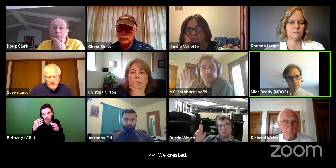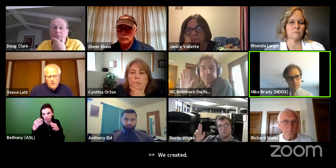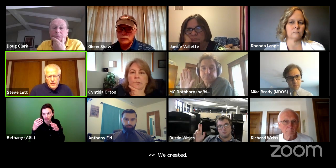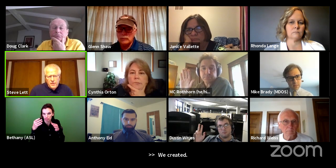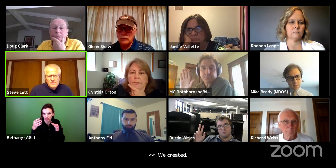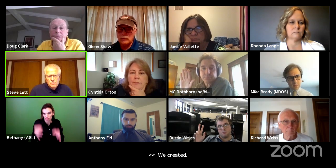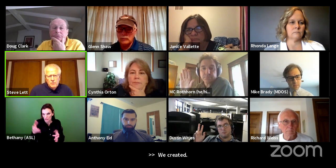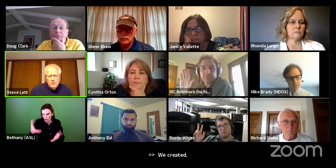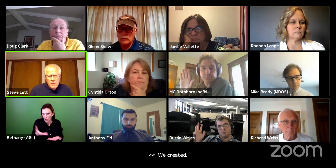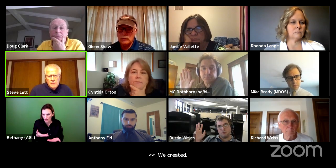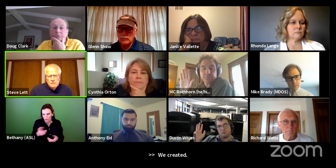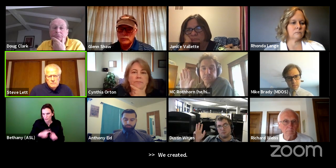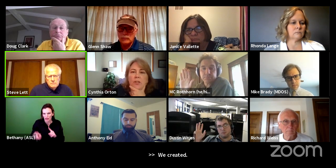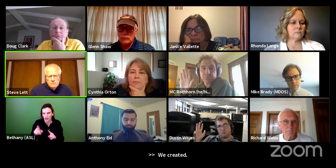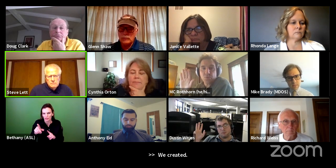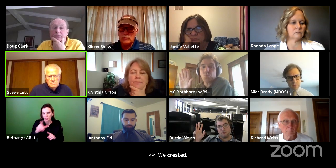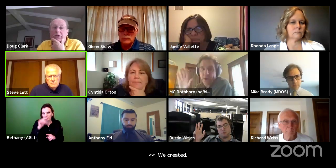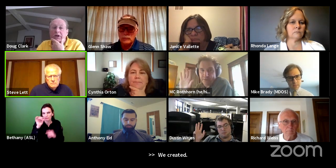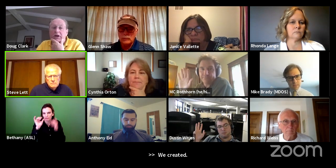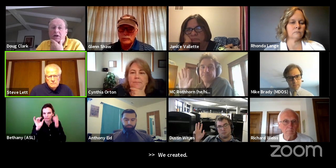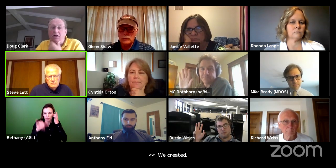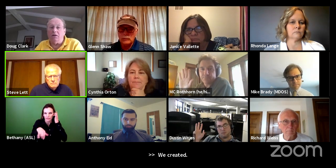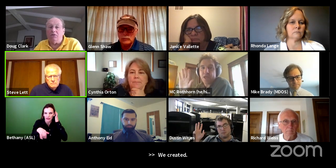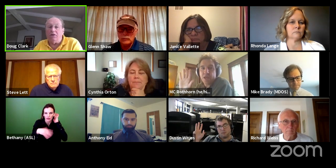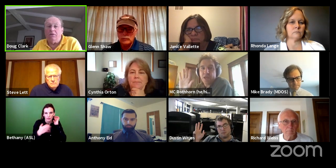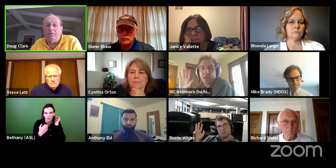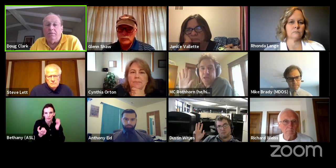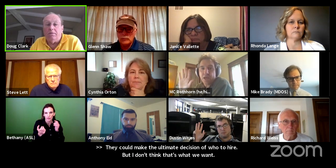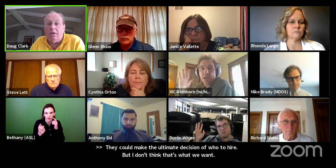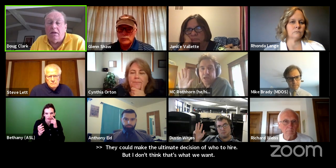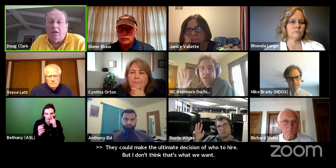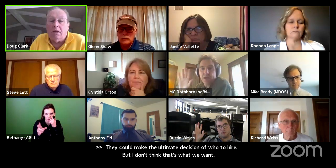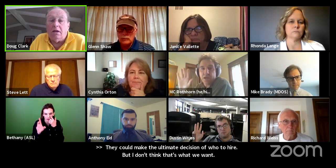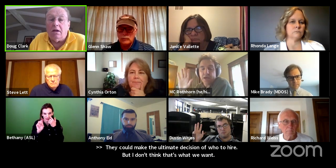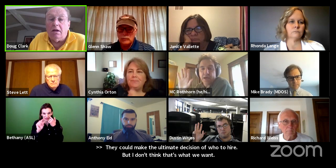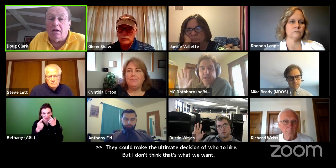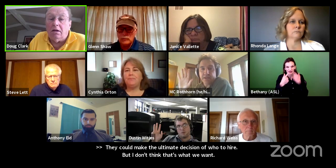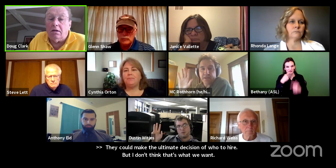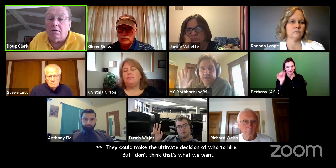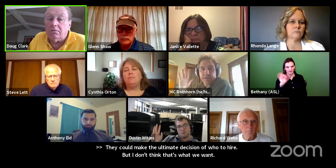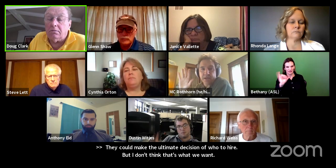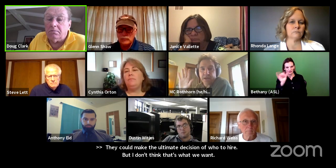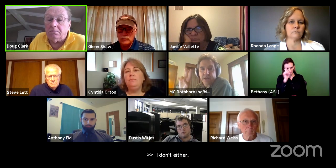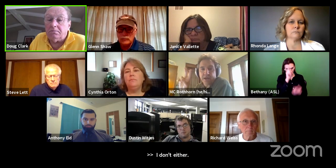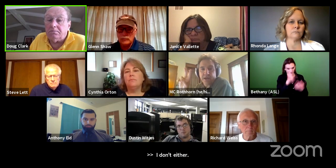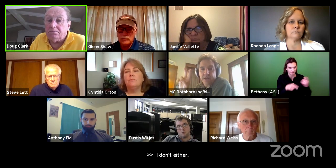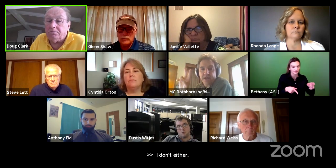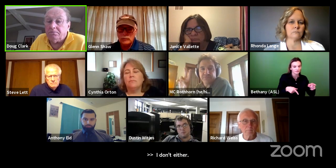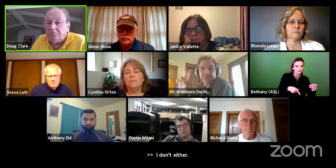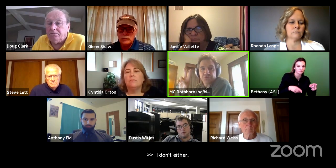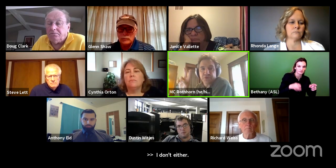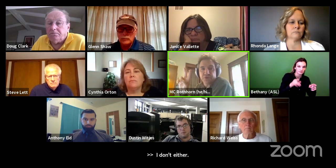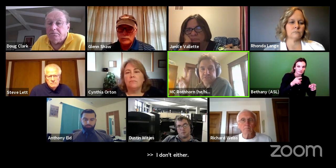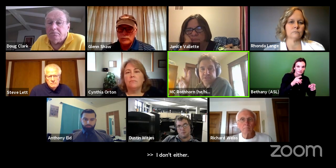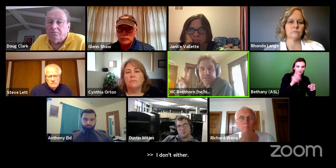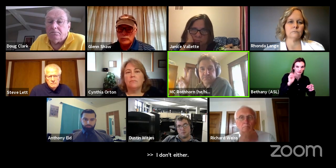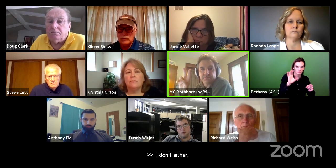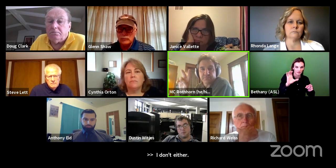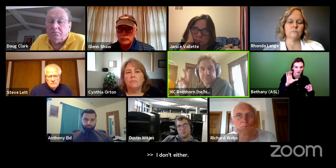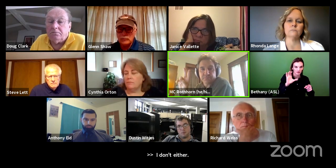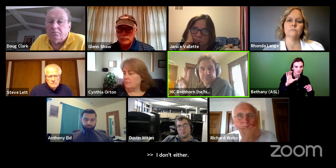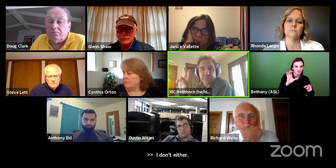And I don't think that's what we want. I don't either. And I have 2 thoughts. Can